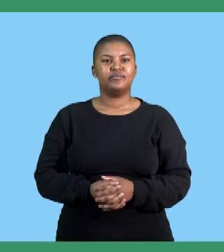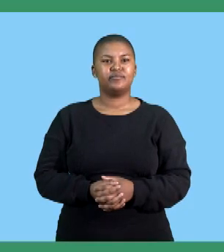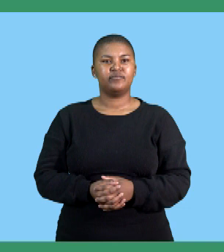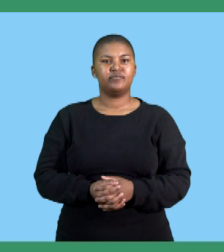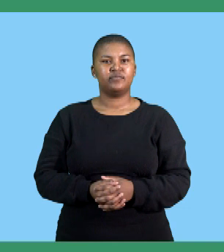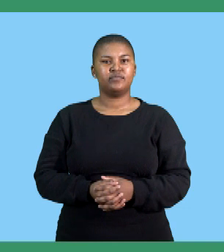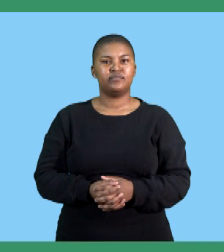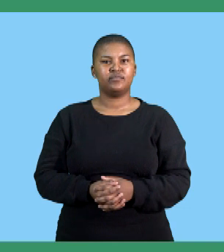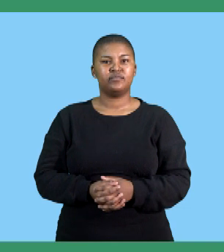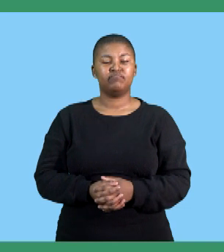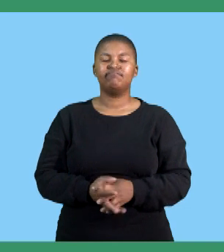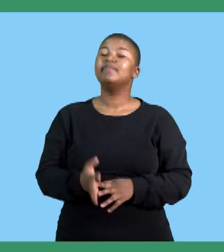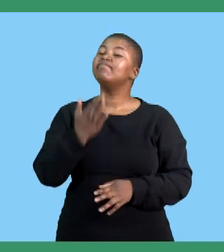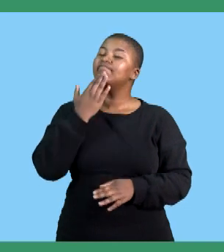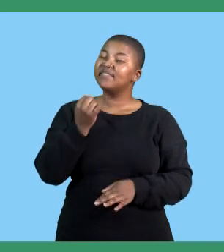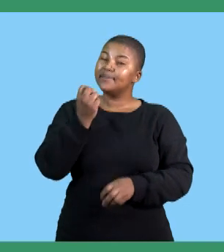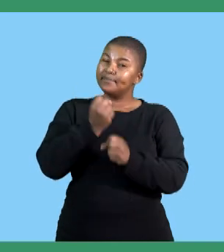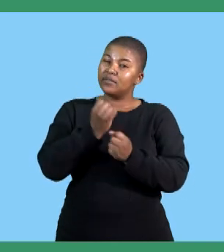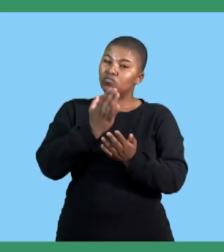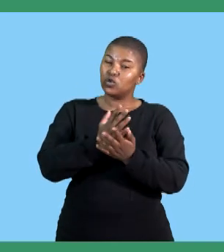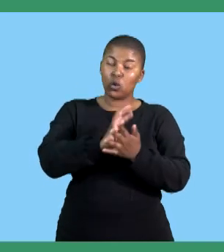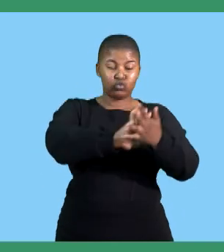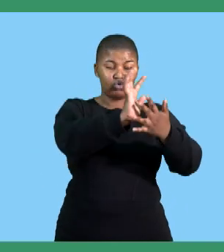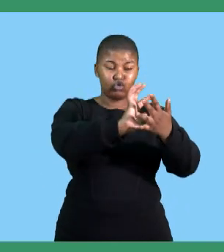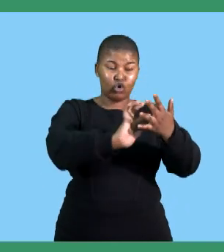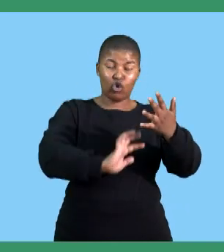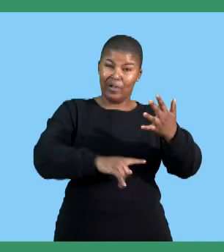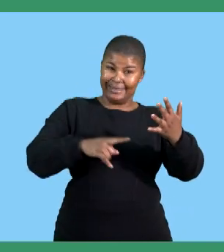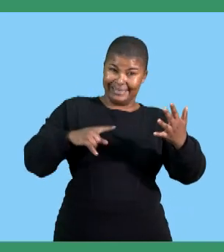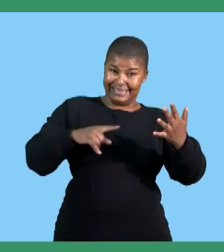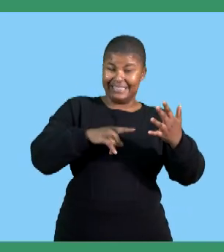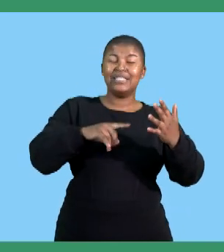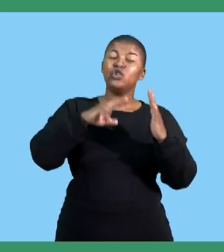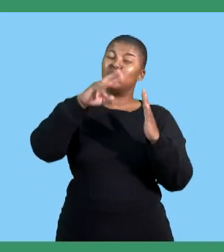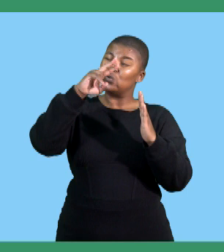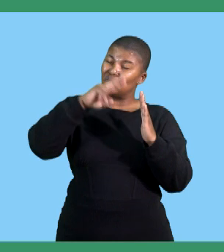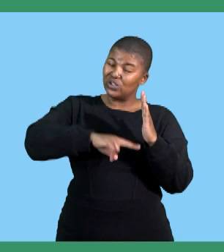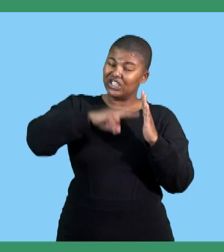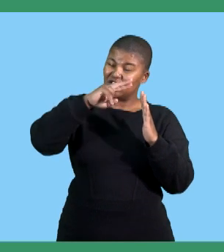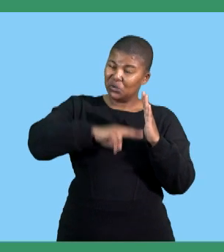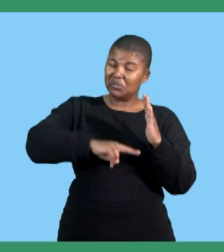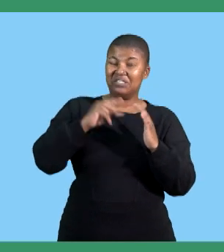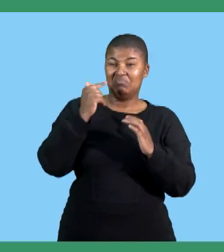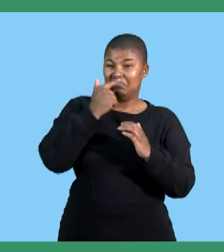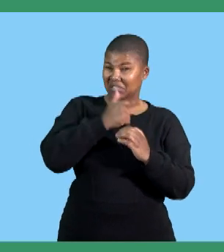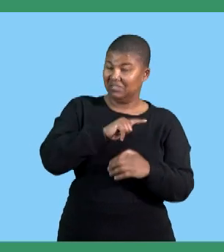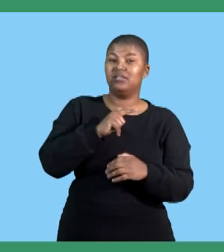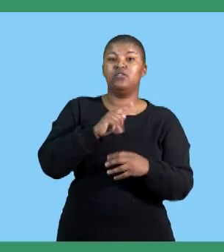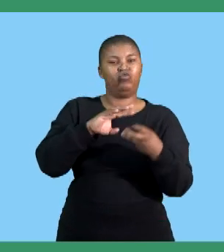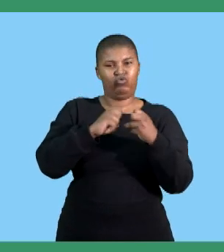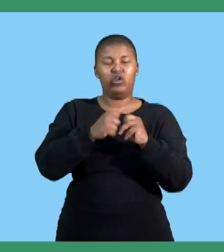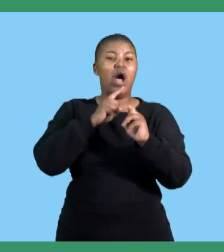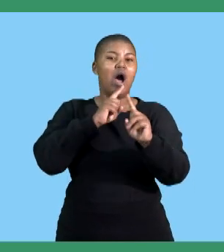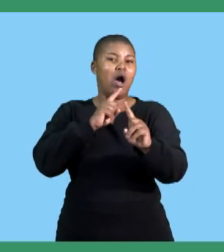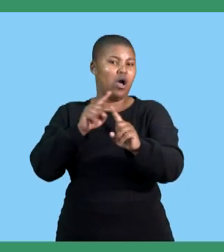I am going to ask you to carefully read the scenario below and then try and answer the questions that